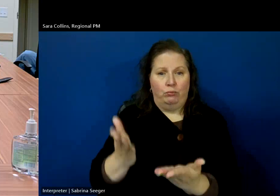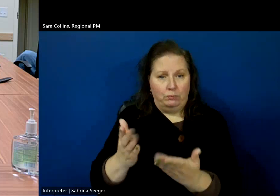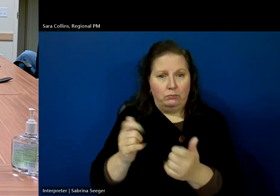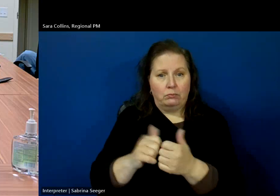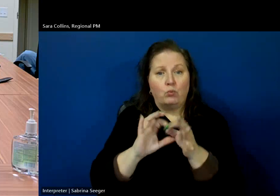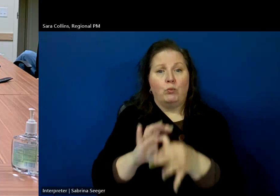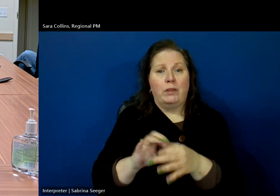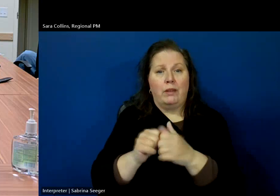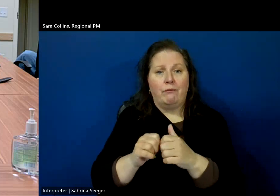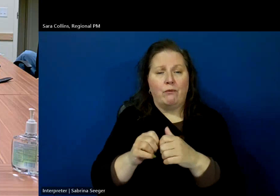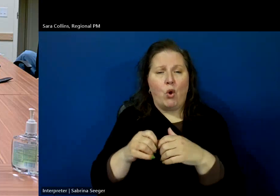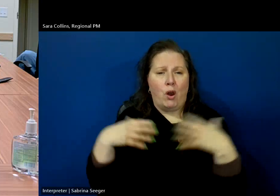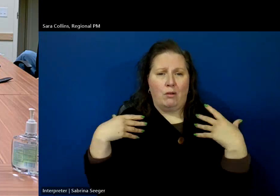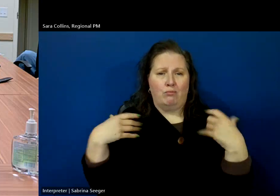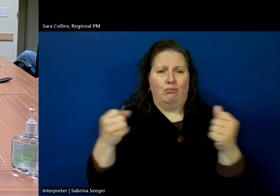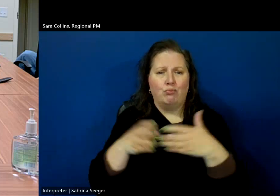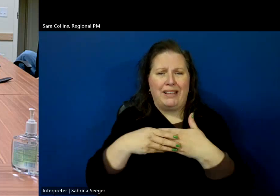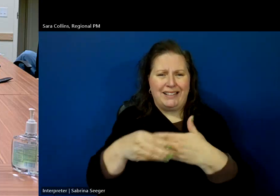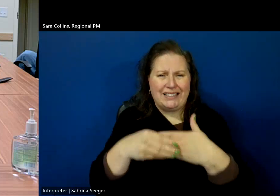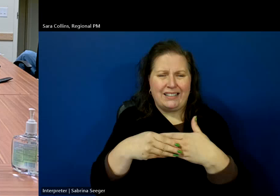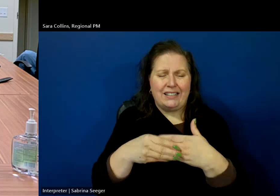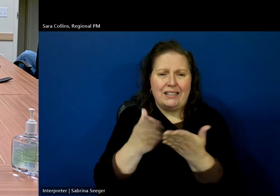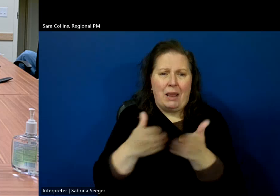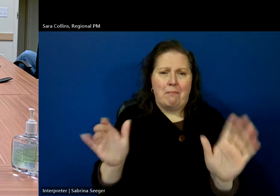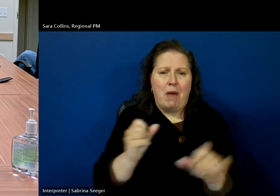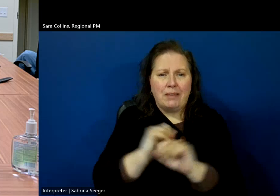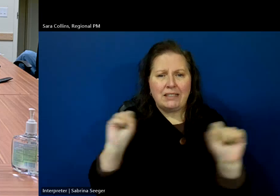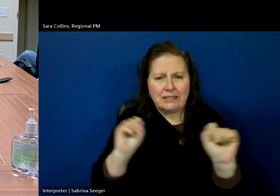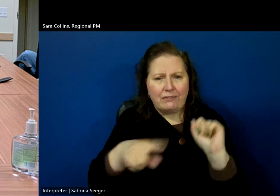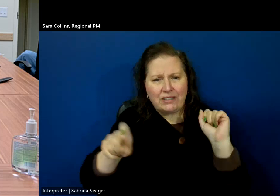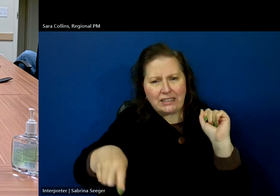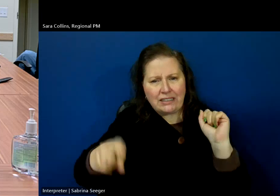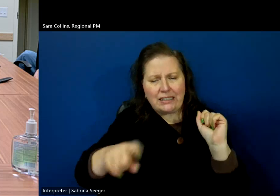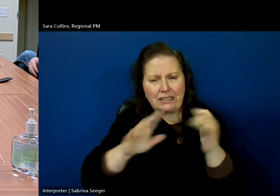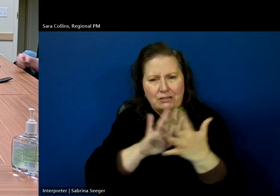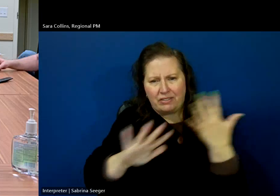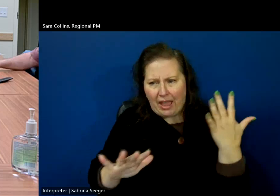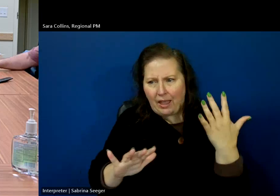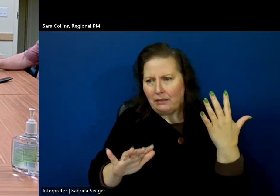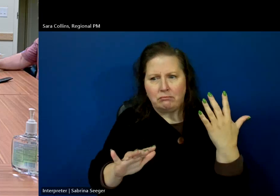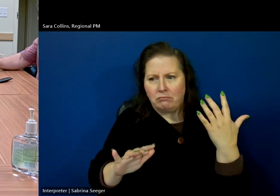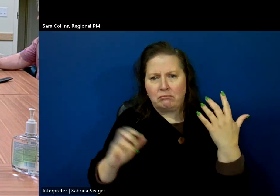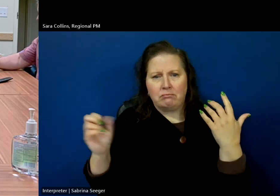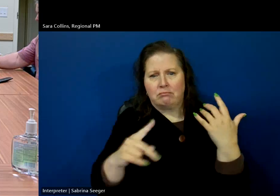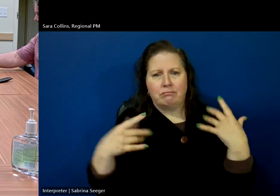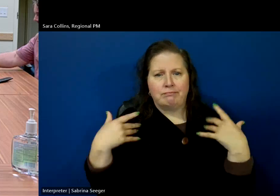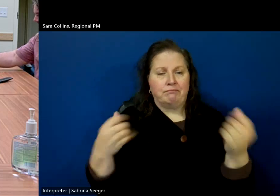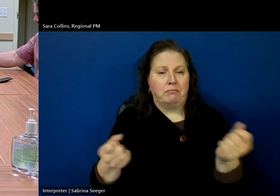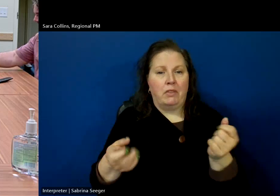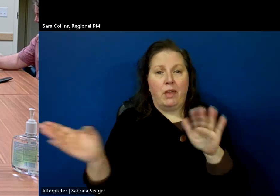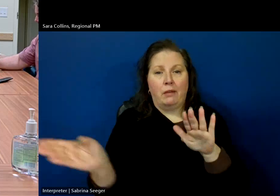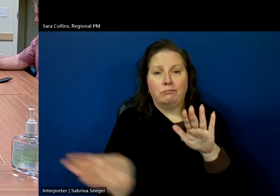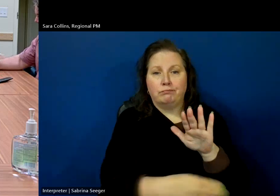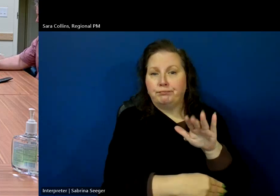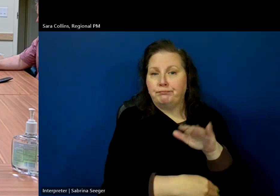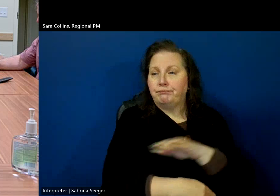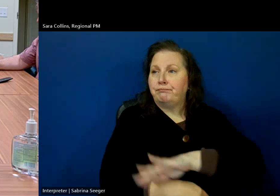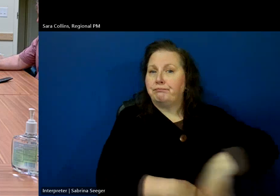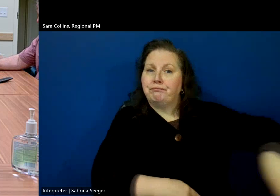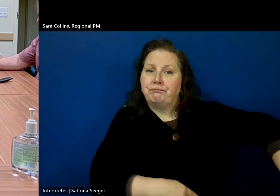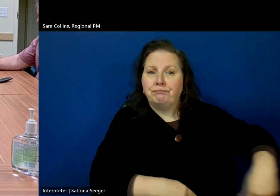regarding resiliency and public safety needs. And it was all just swept off the